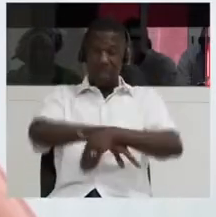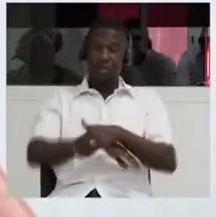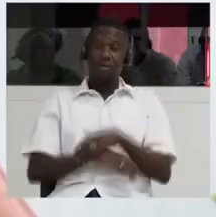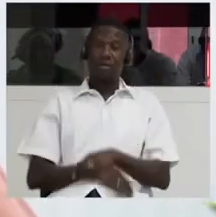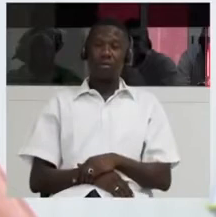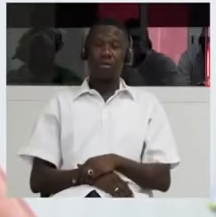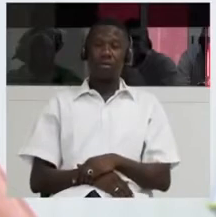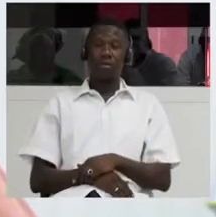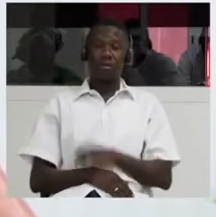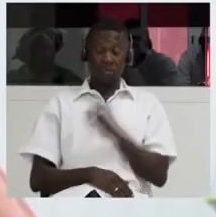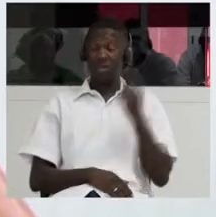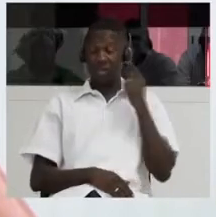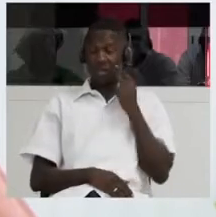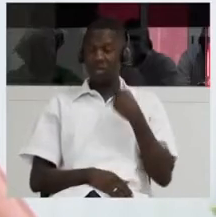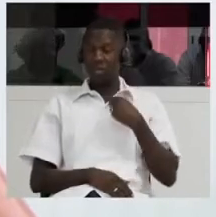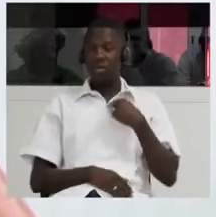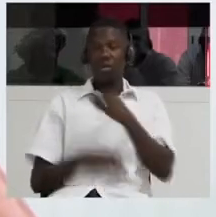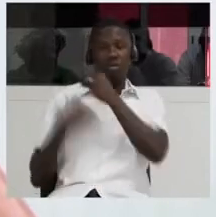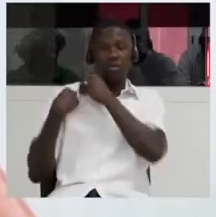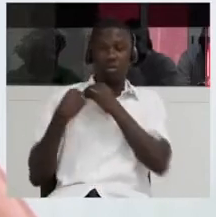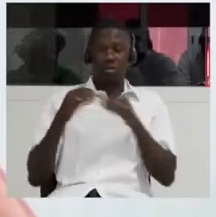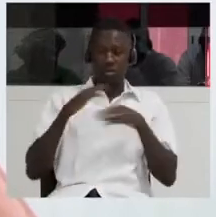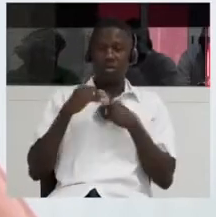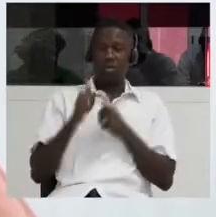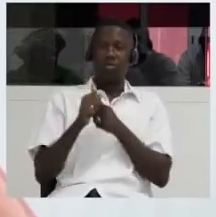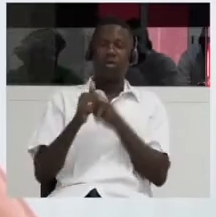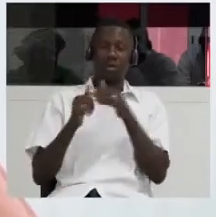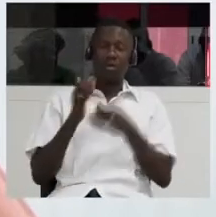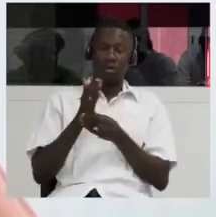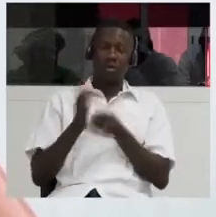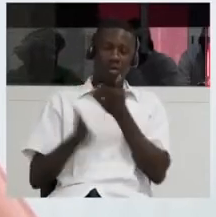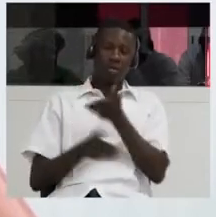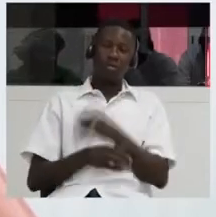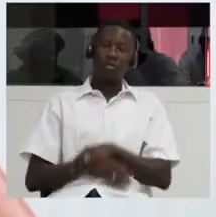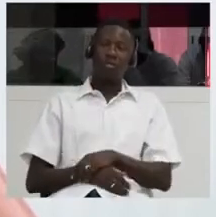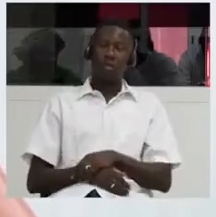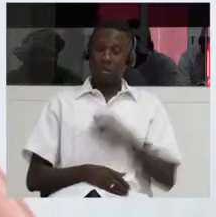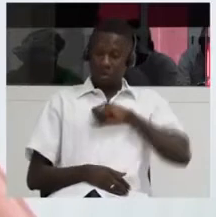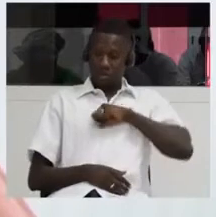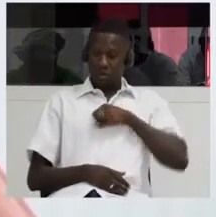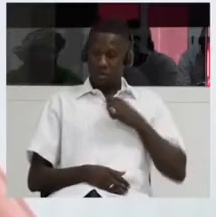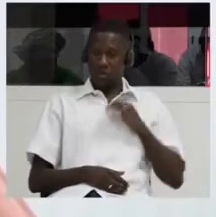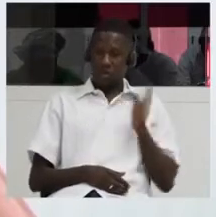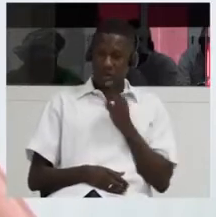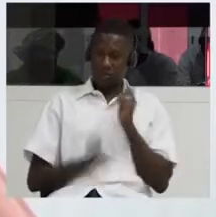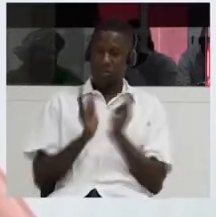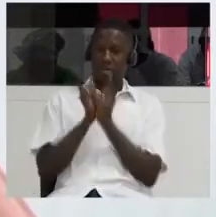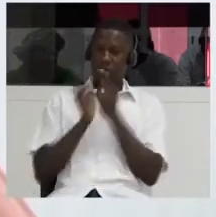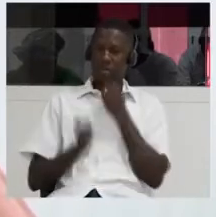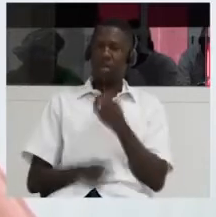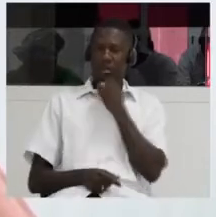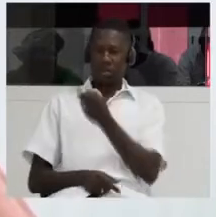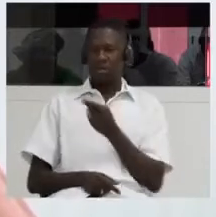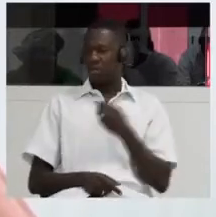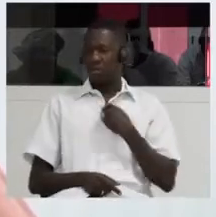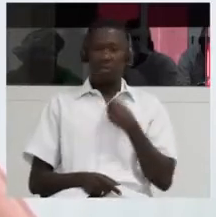Those days he was my platoon commander. So I personally went to him and told him that, well, for me